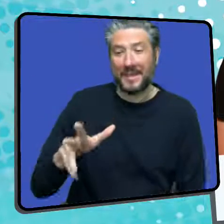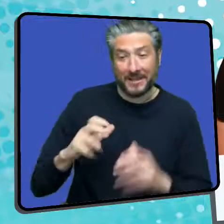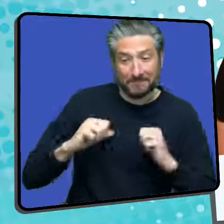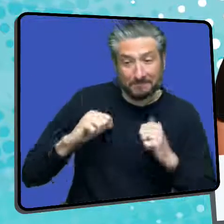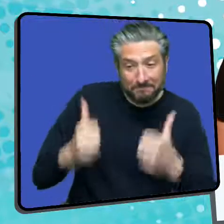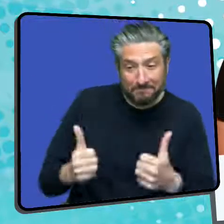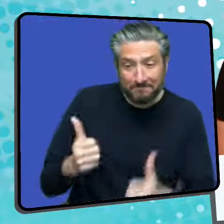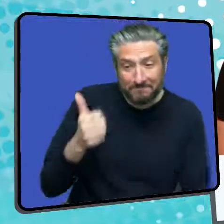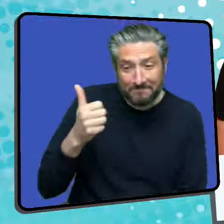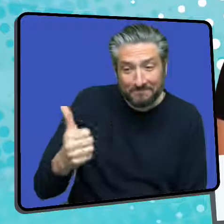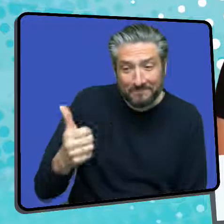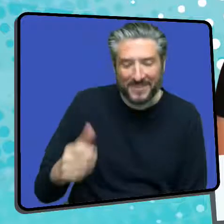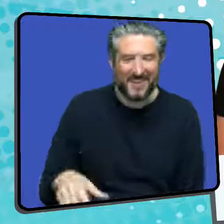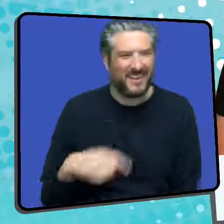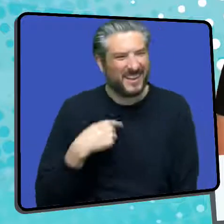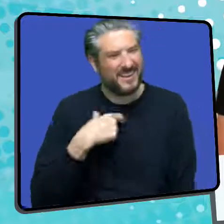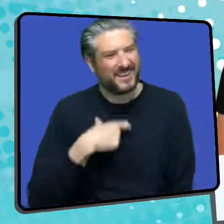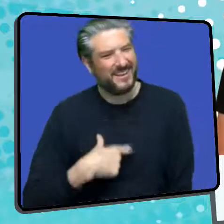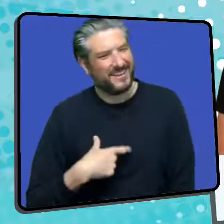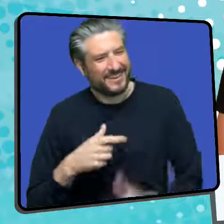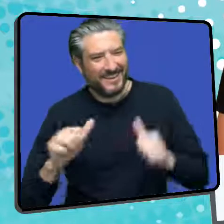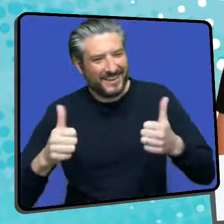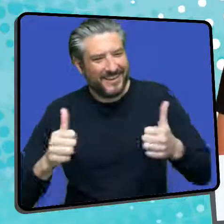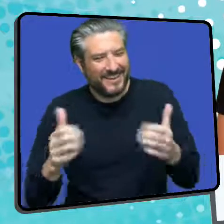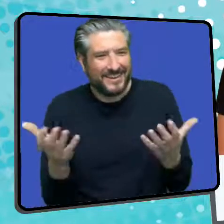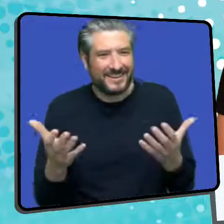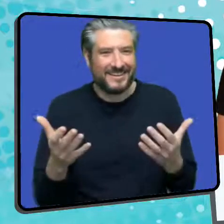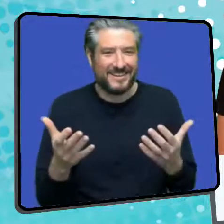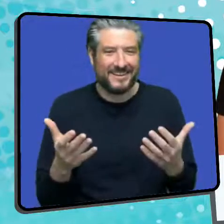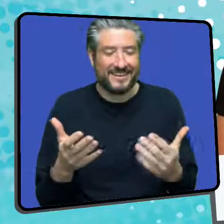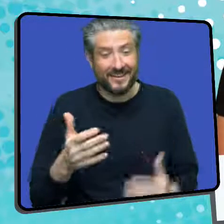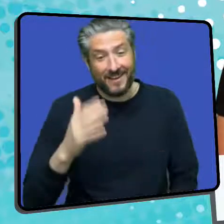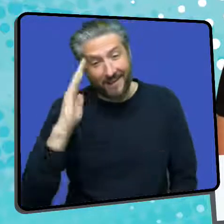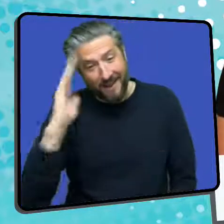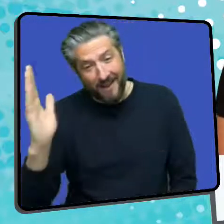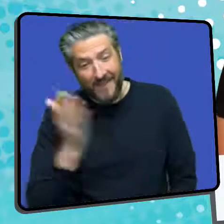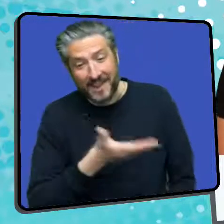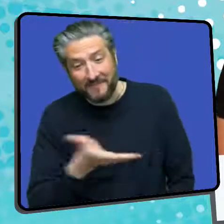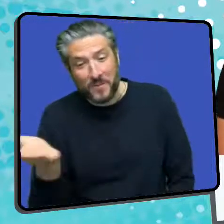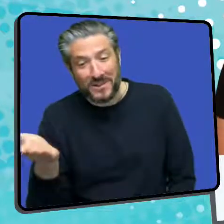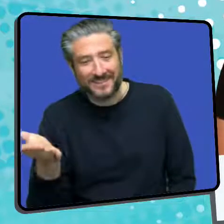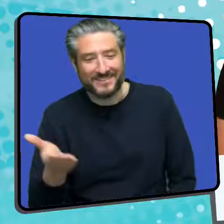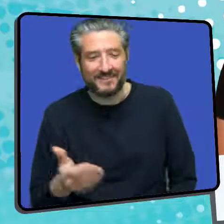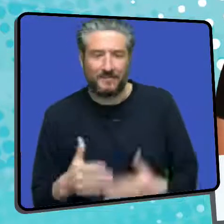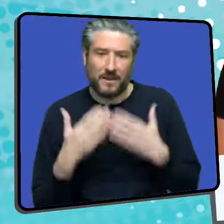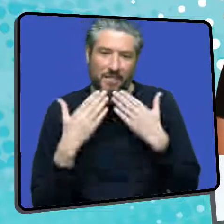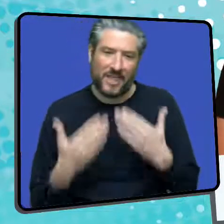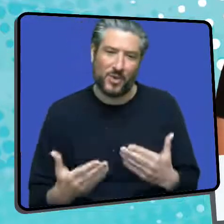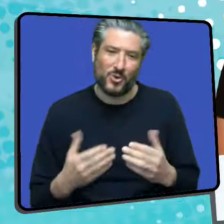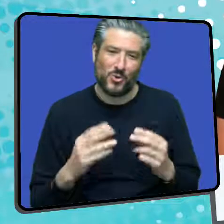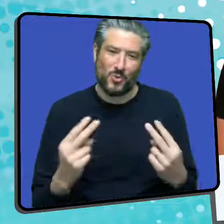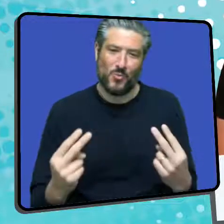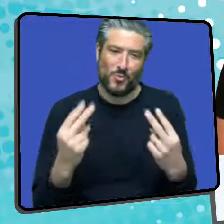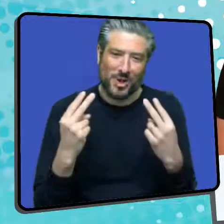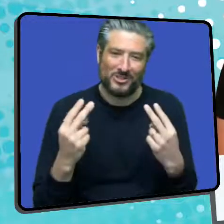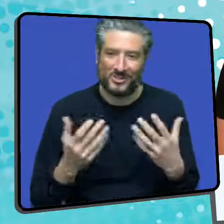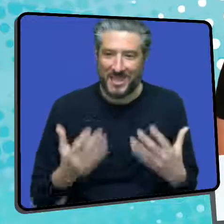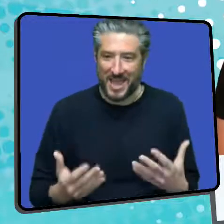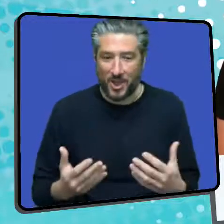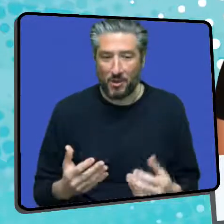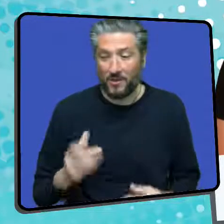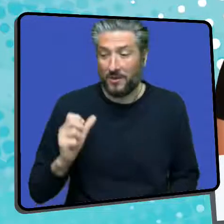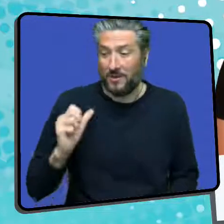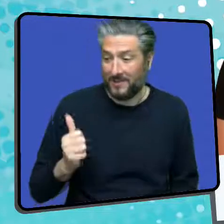Yeah, not too bad, not too bad. Just want to say hi to everyone. Thank you for joining us again. Our third episode, how